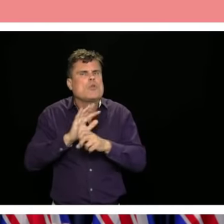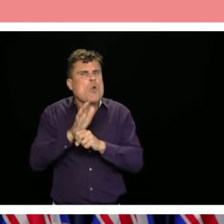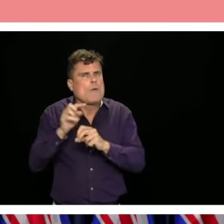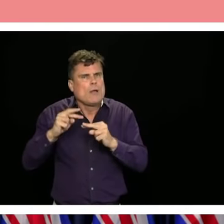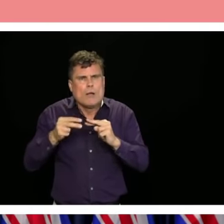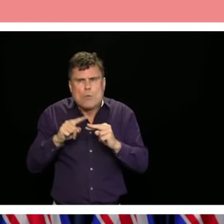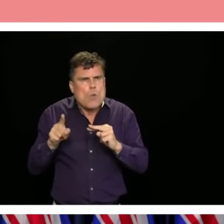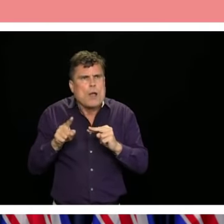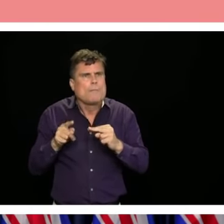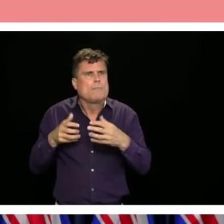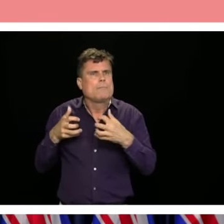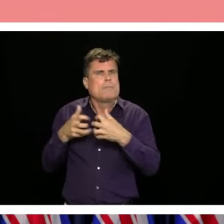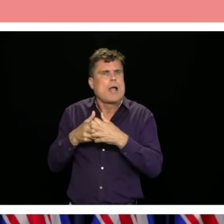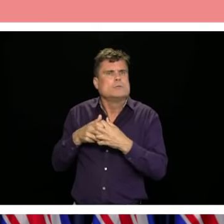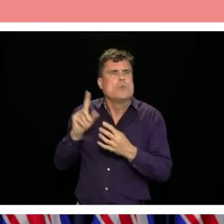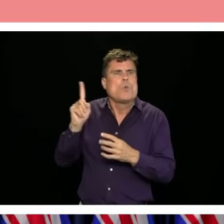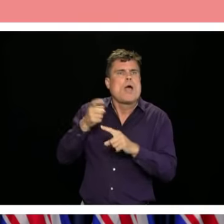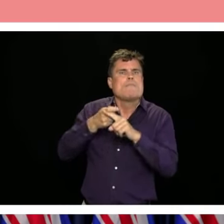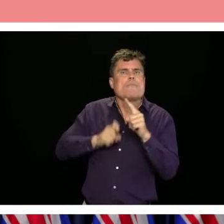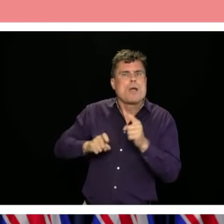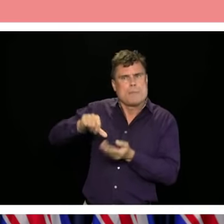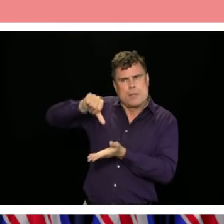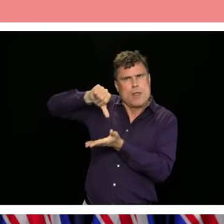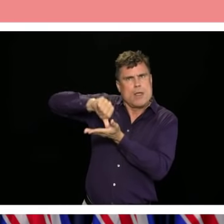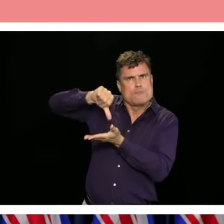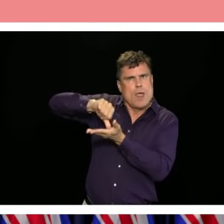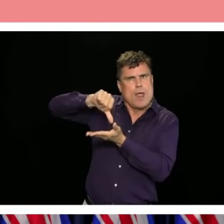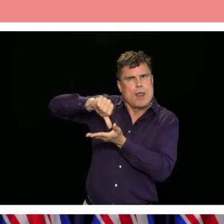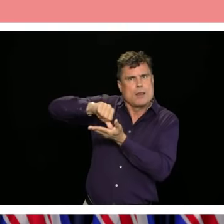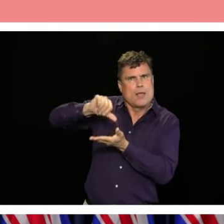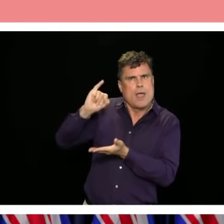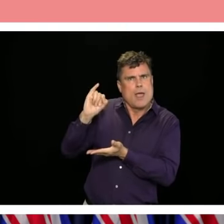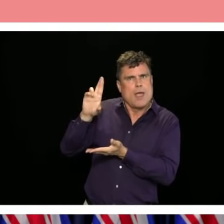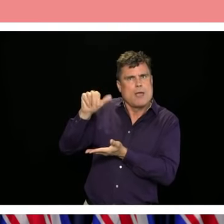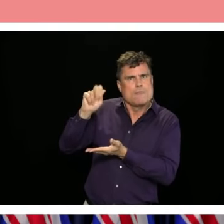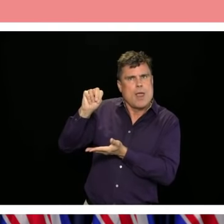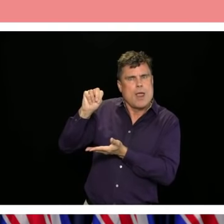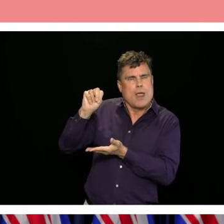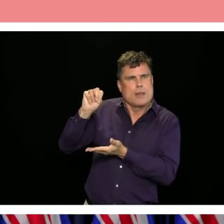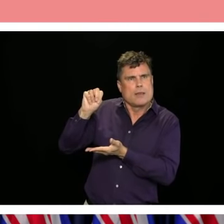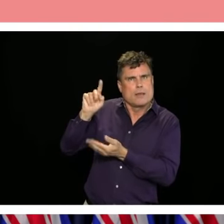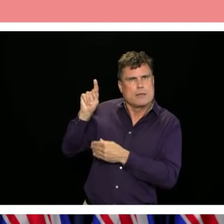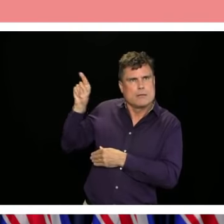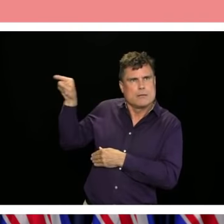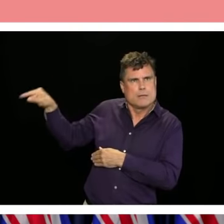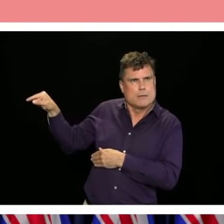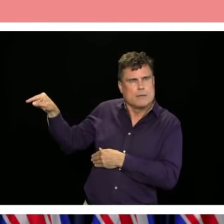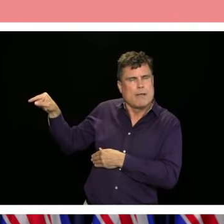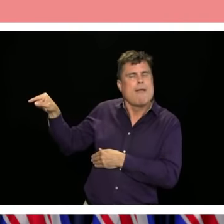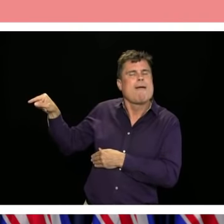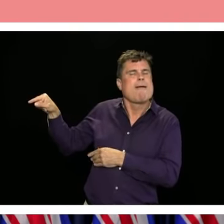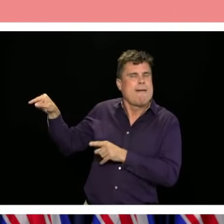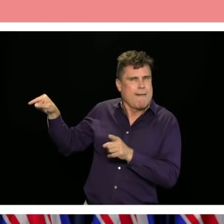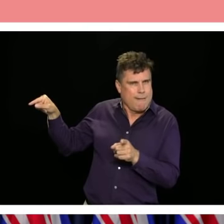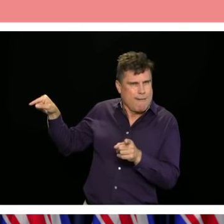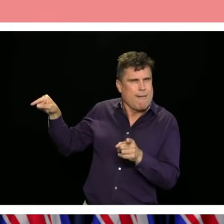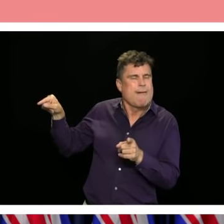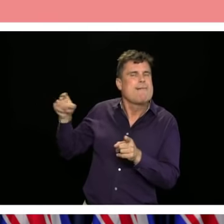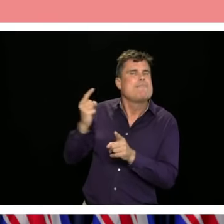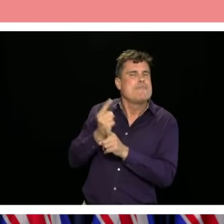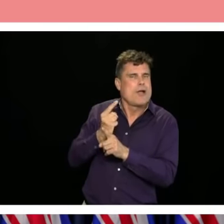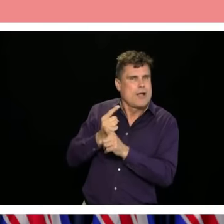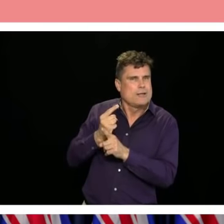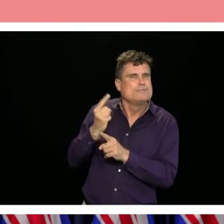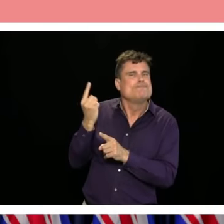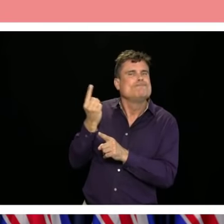coming from Wuhan province, for example. As we went along, we had a new introduction of a